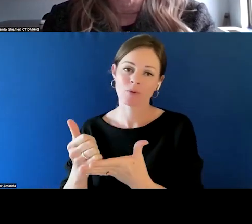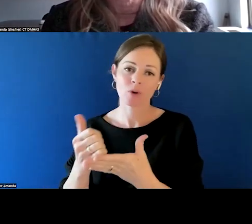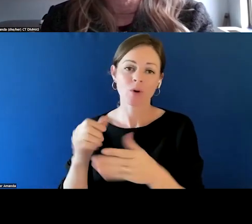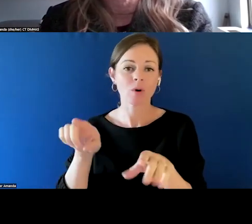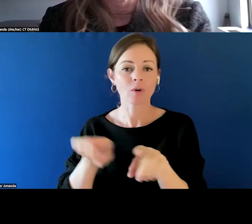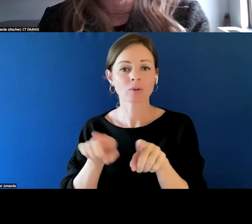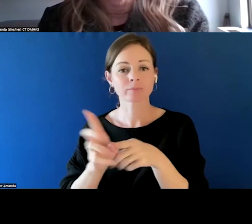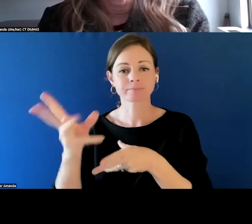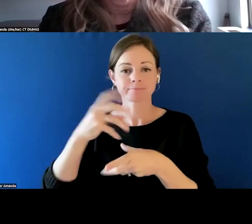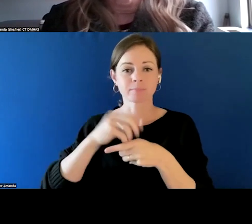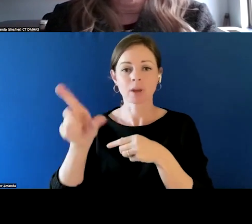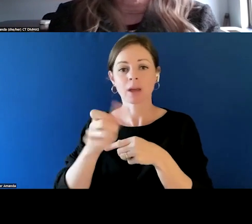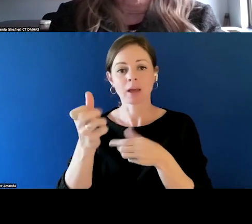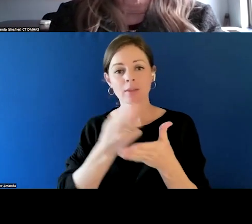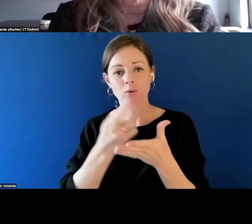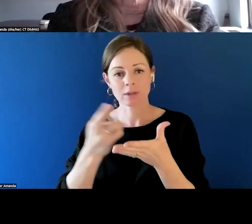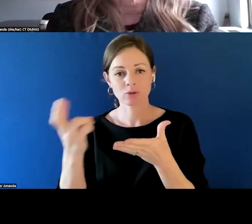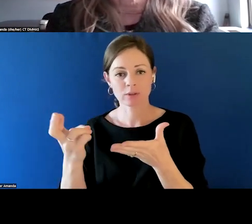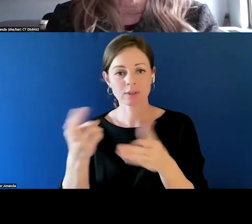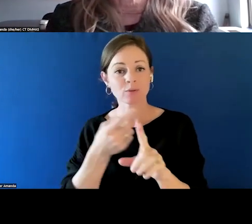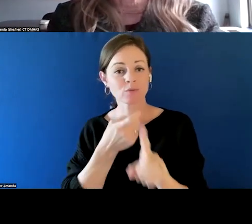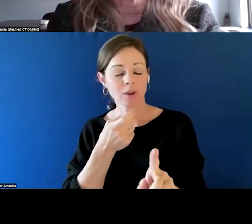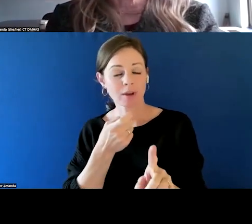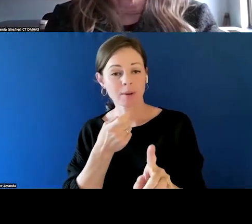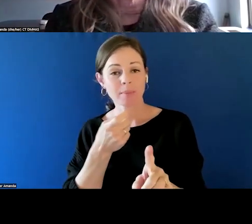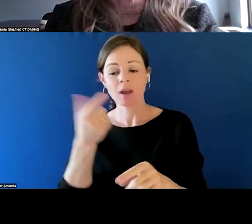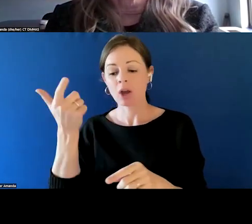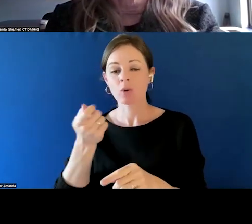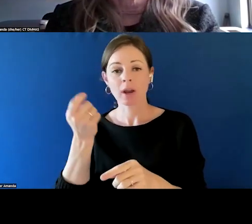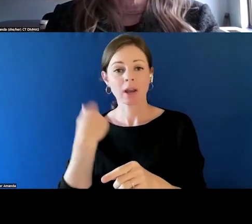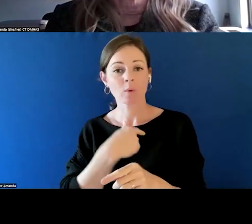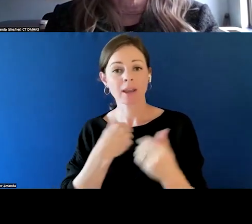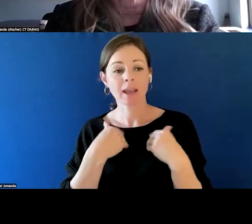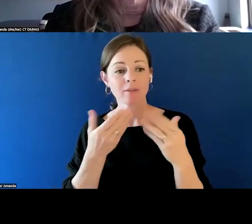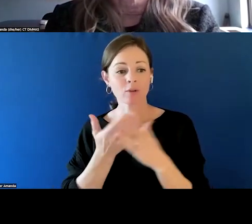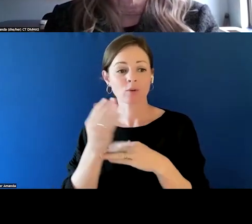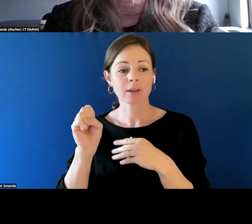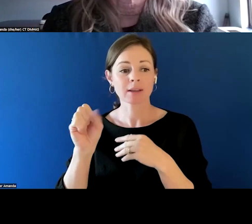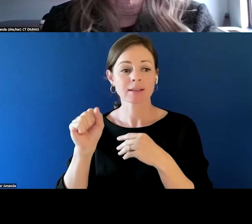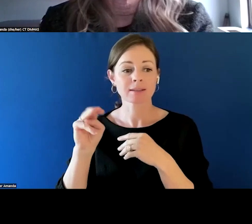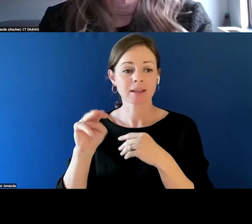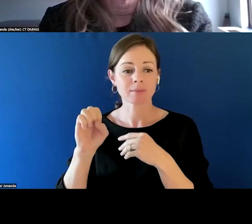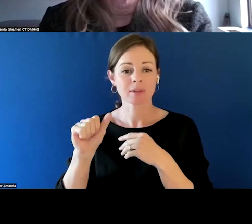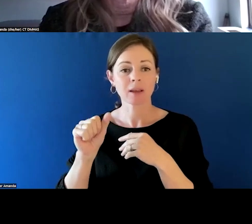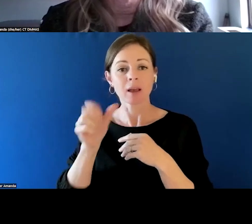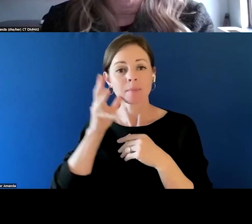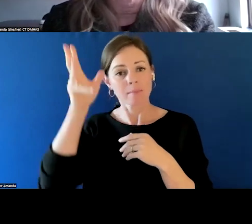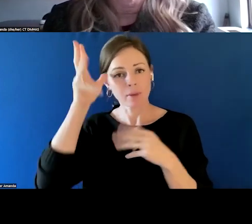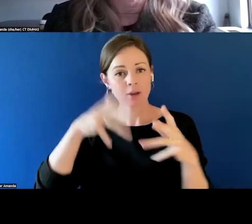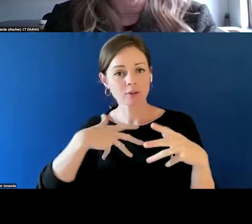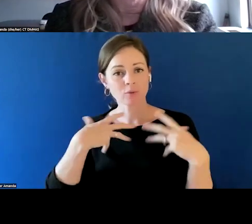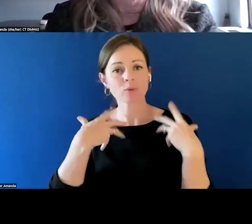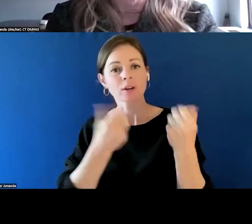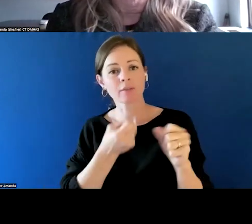other resources from a grant that we have through SAMHSA. It's our Parents Recovering from Opioid Use